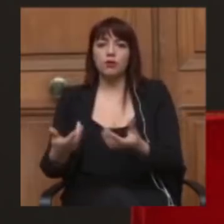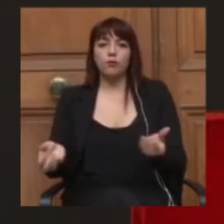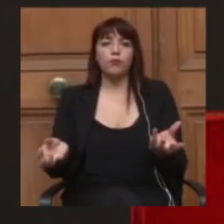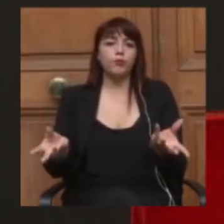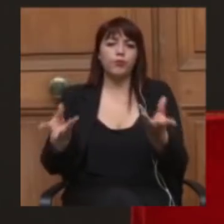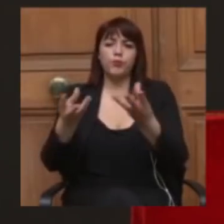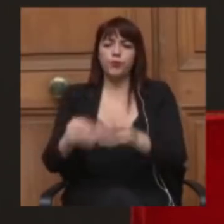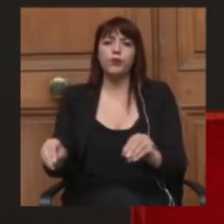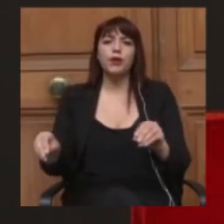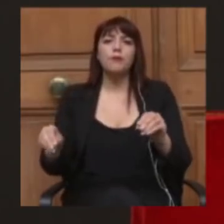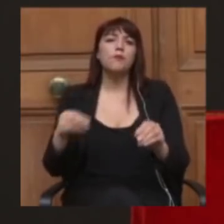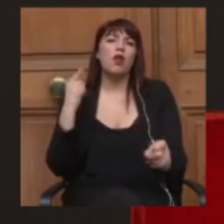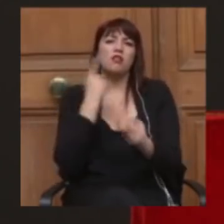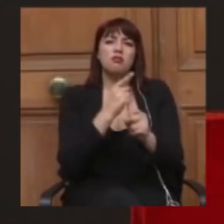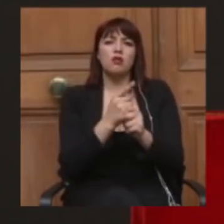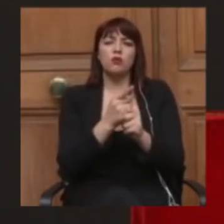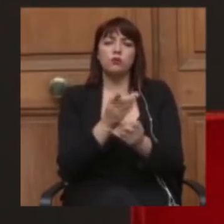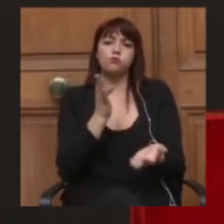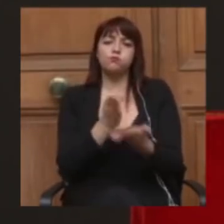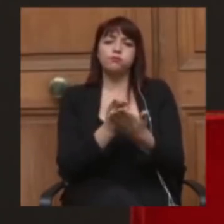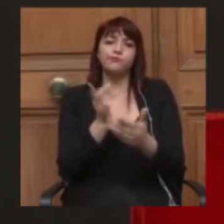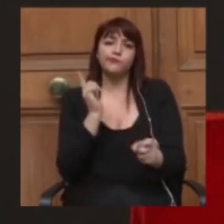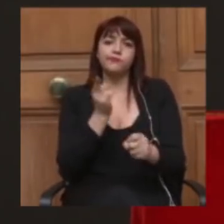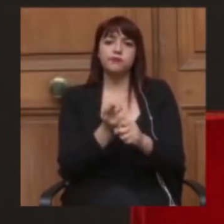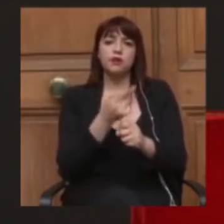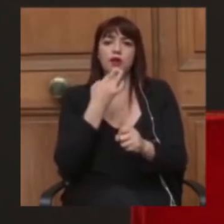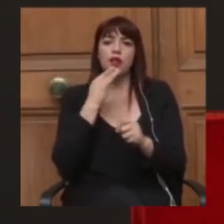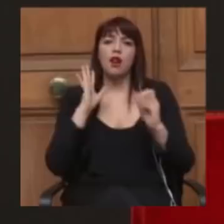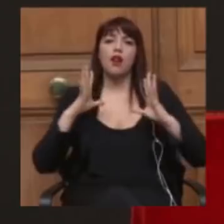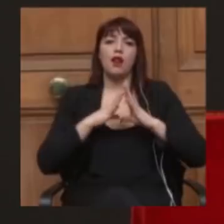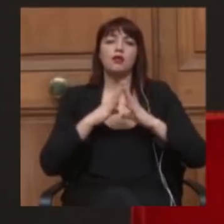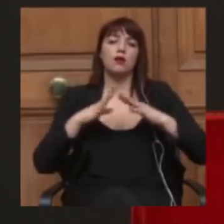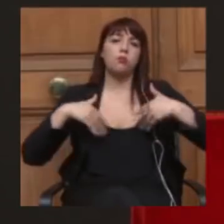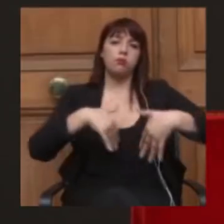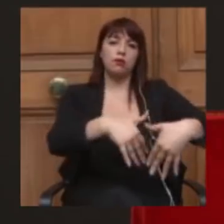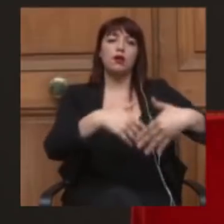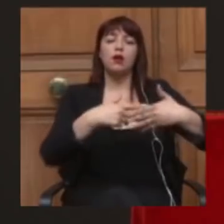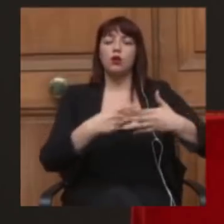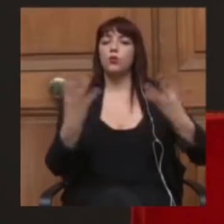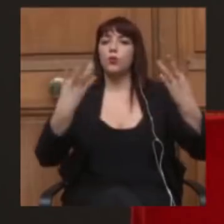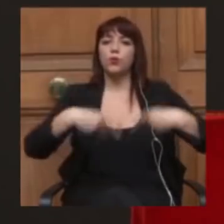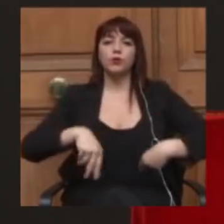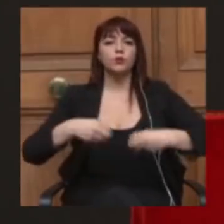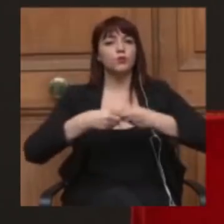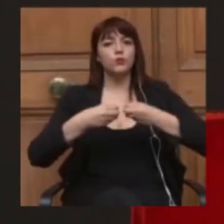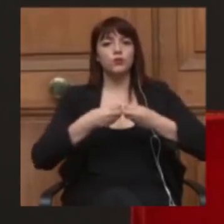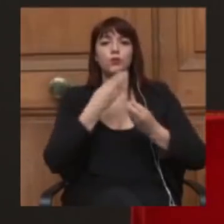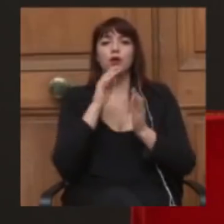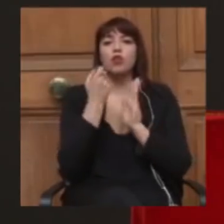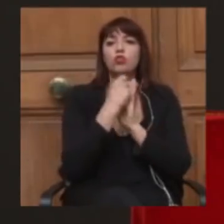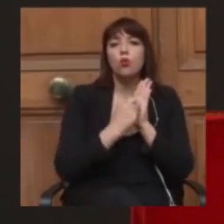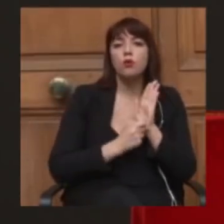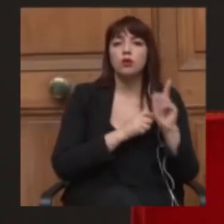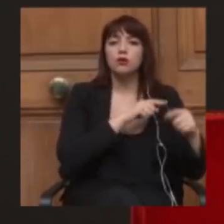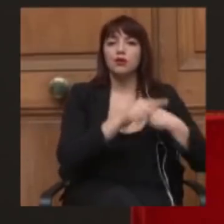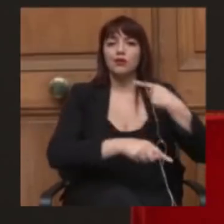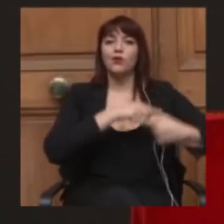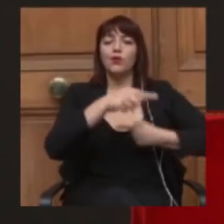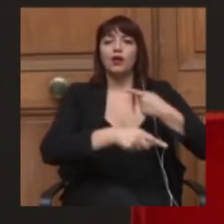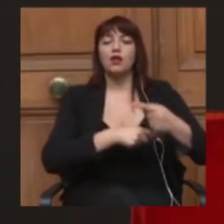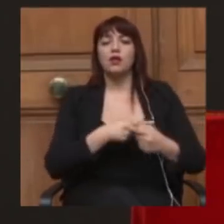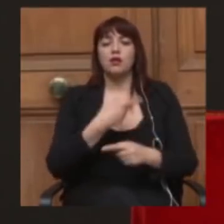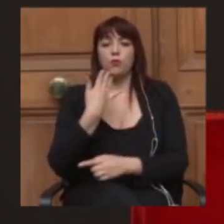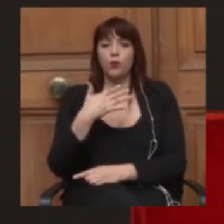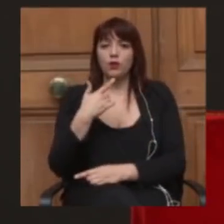or war, the numbers are important, of course. They document a history and they defy